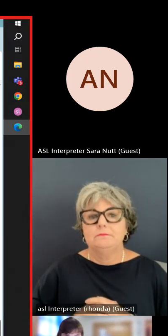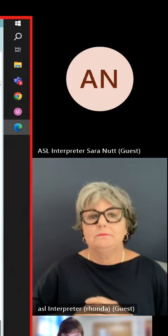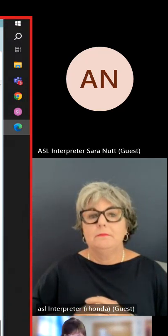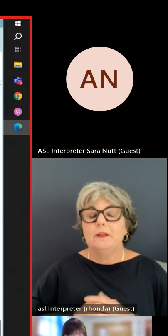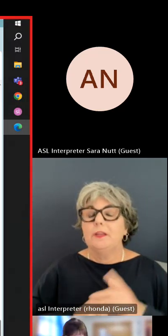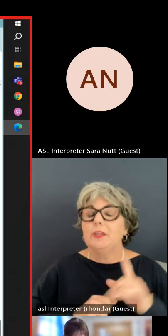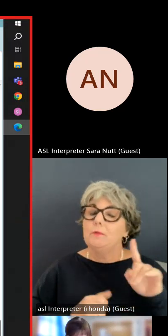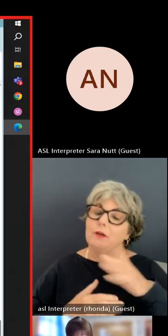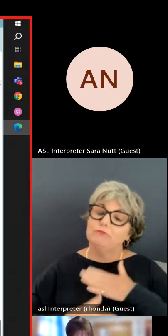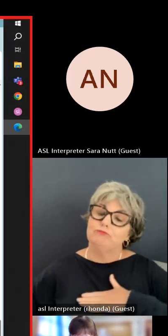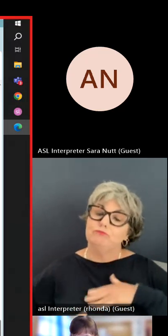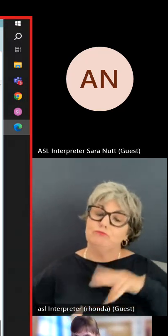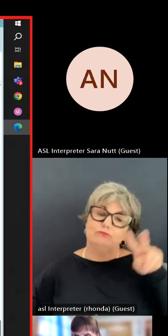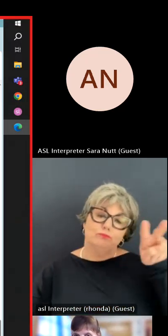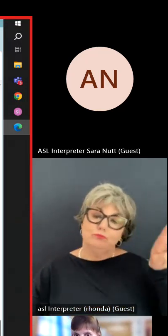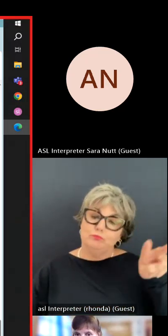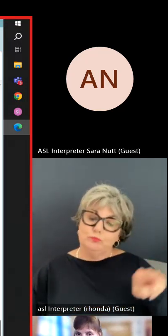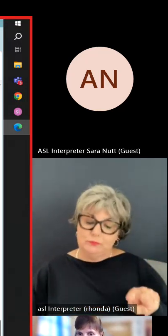pleasant to read, right?